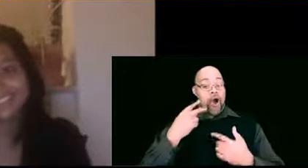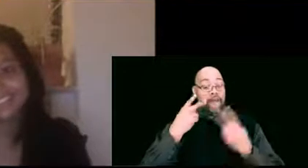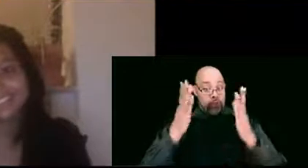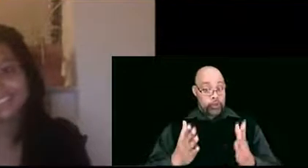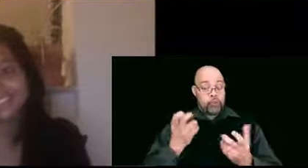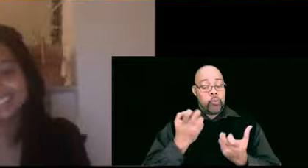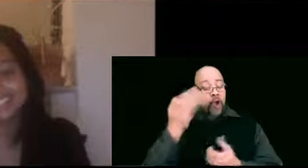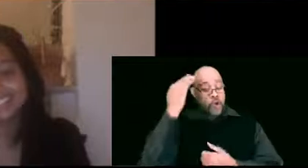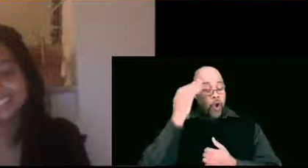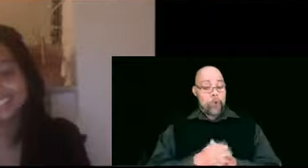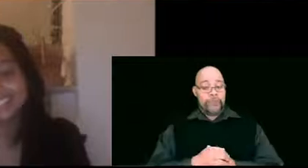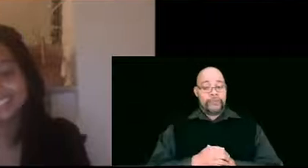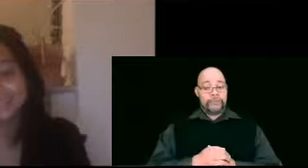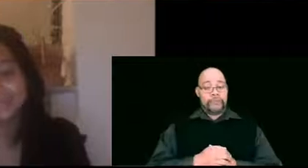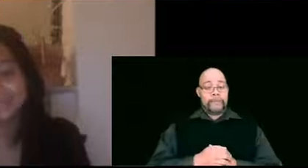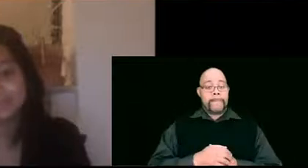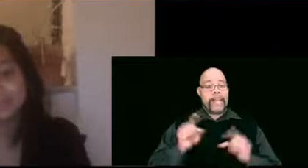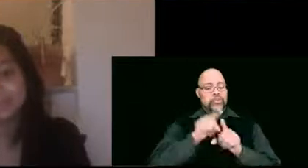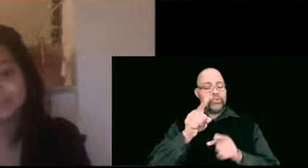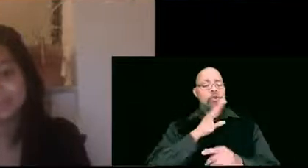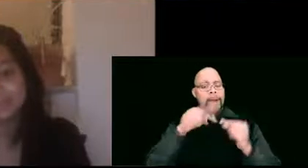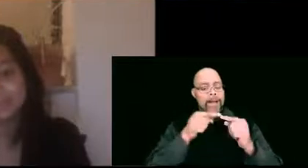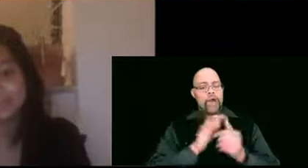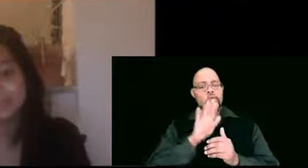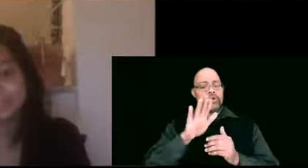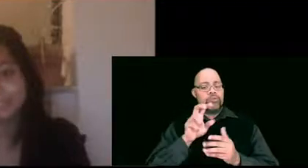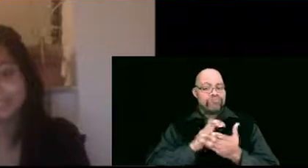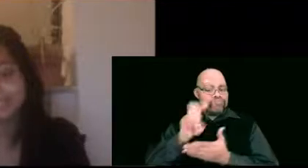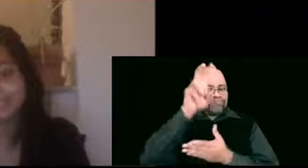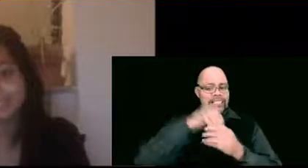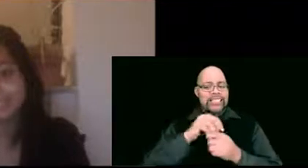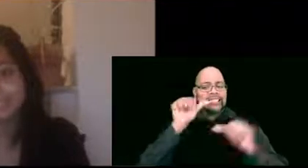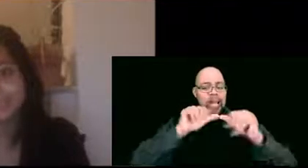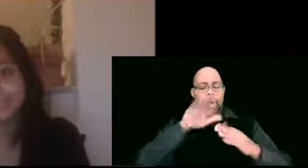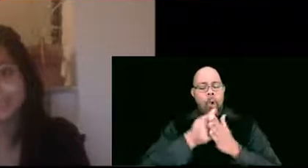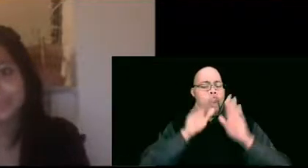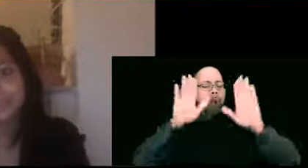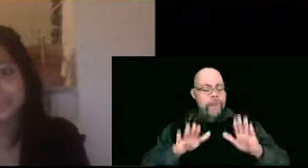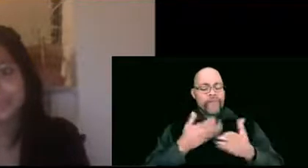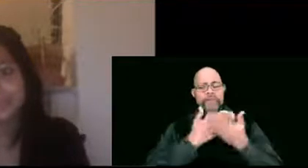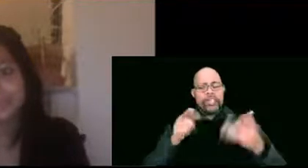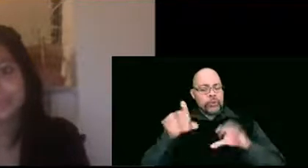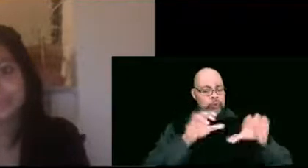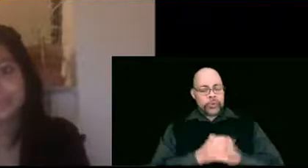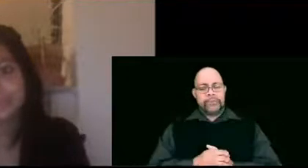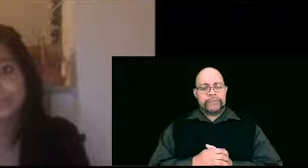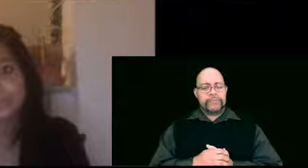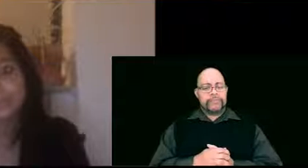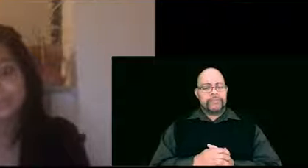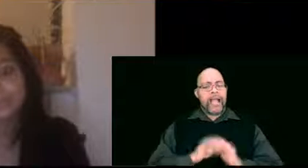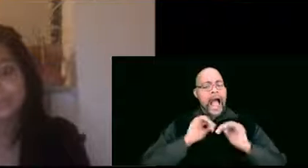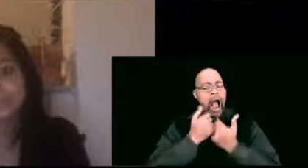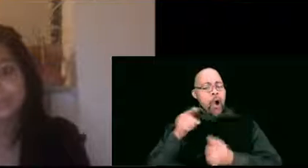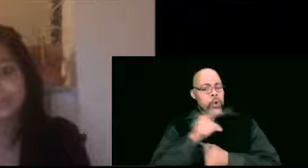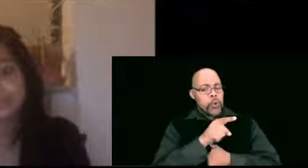our viewers wanted to know, as you're kind of talking about your journey in science and all the great and wonderful things that you